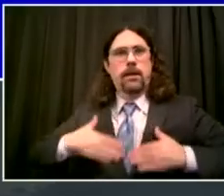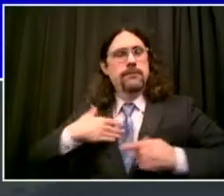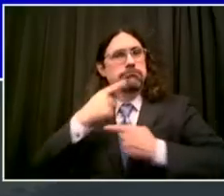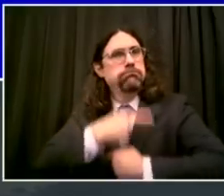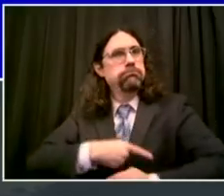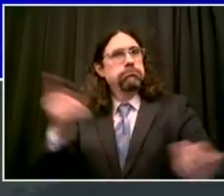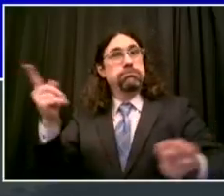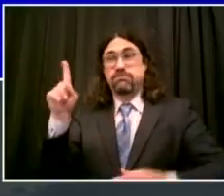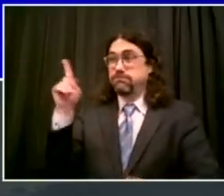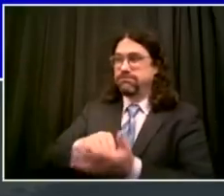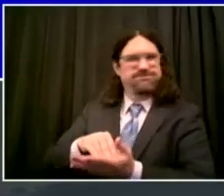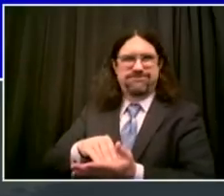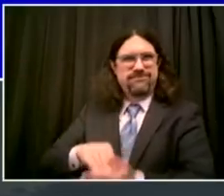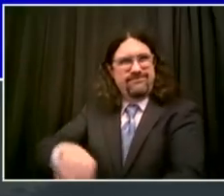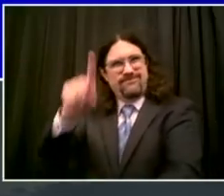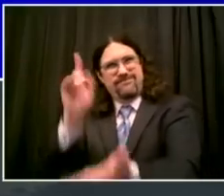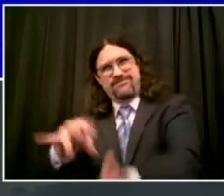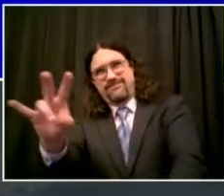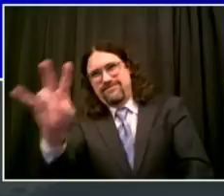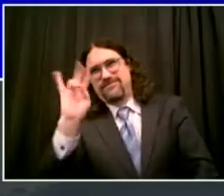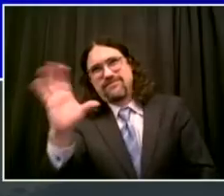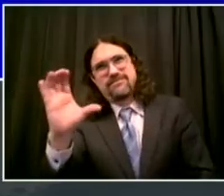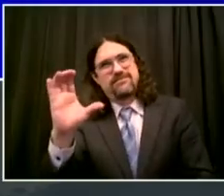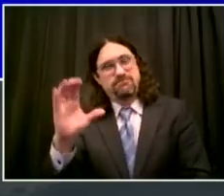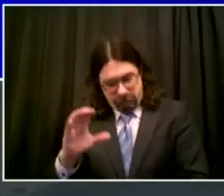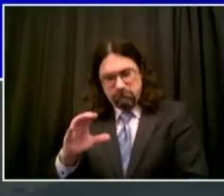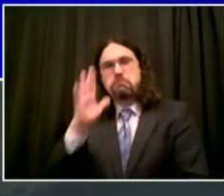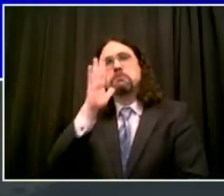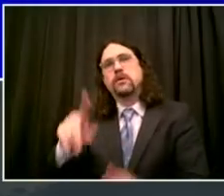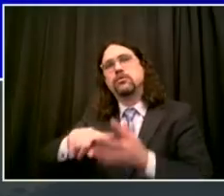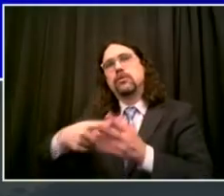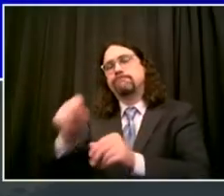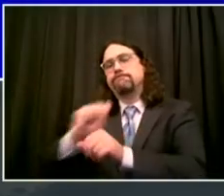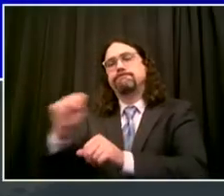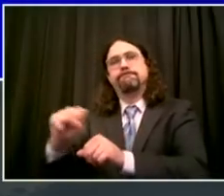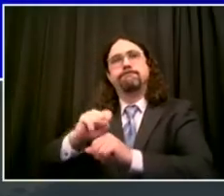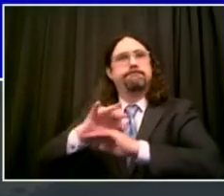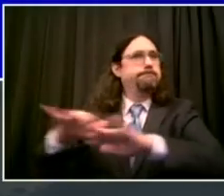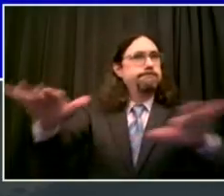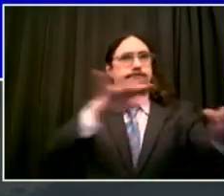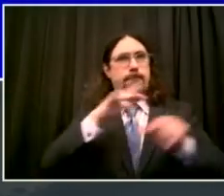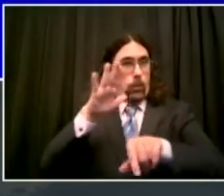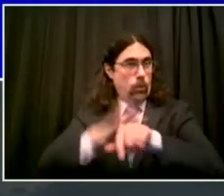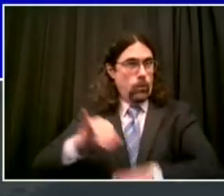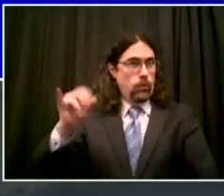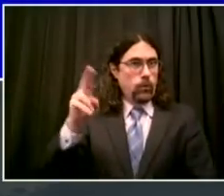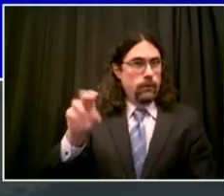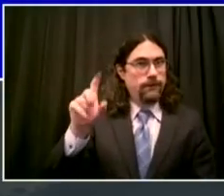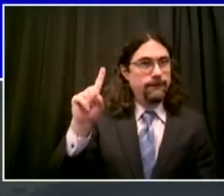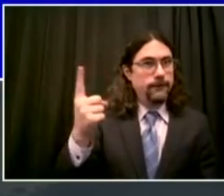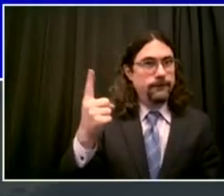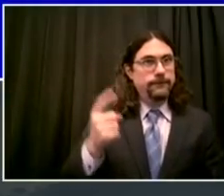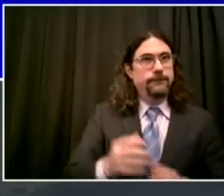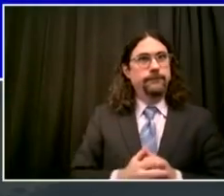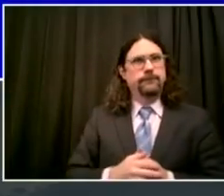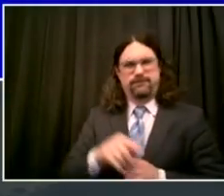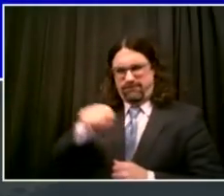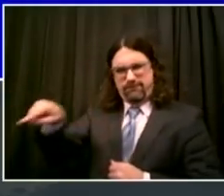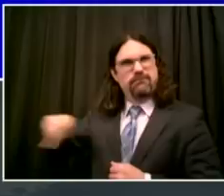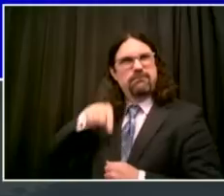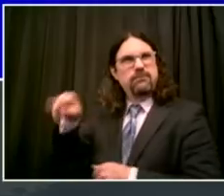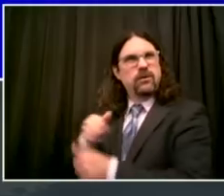Trace Corps believes that the best tracers are people from our communities who truly understand our